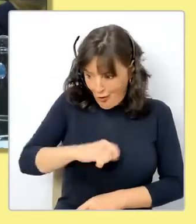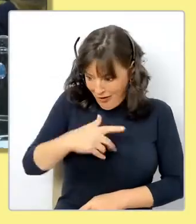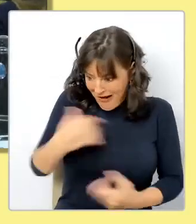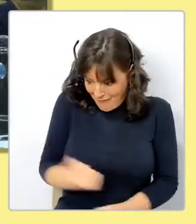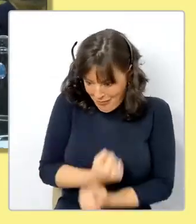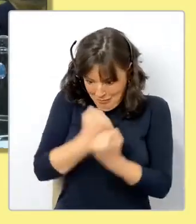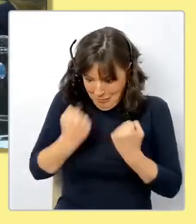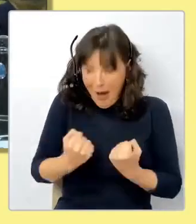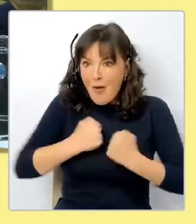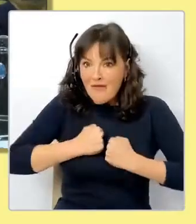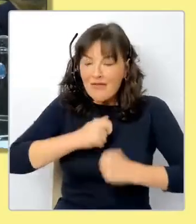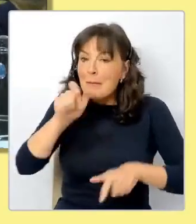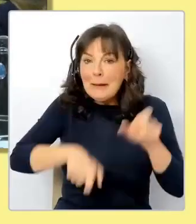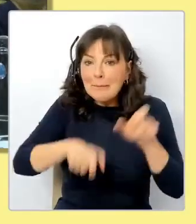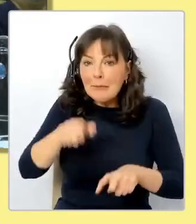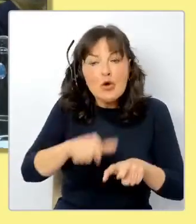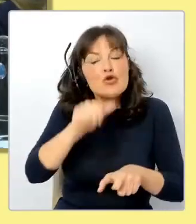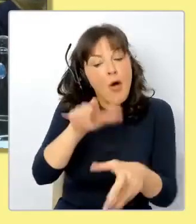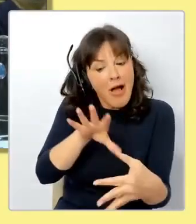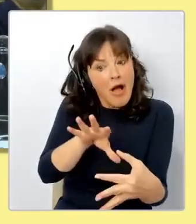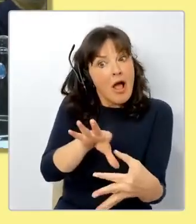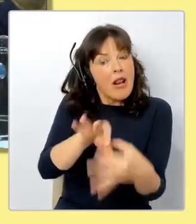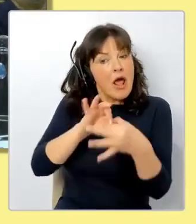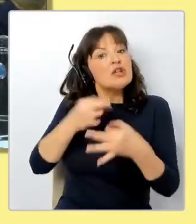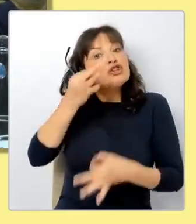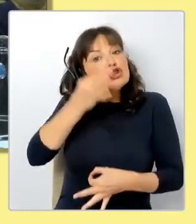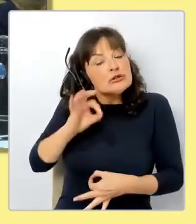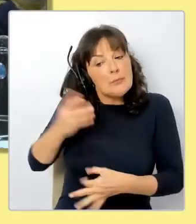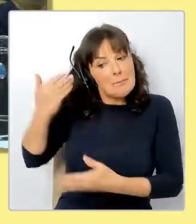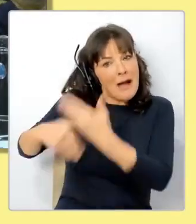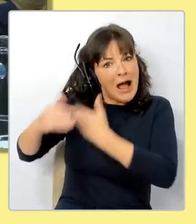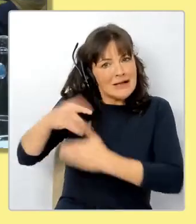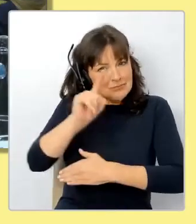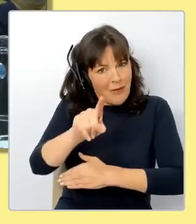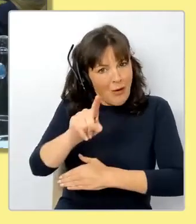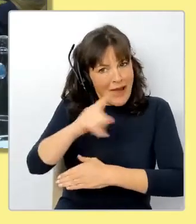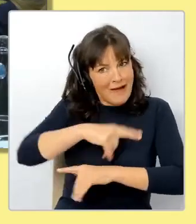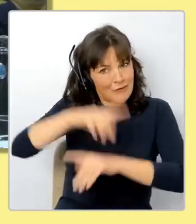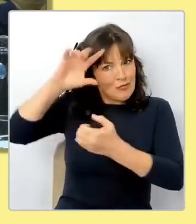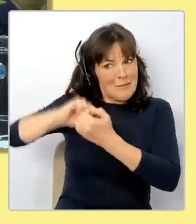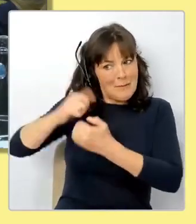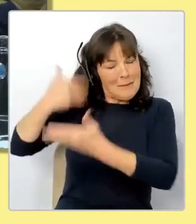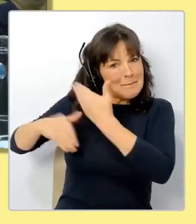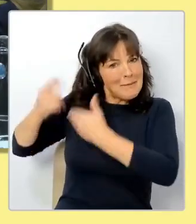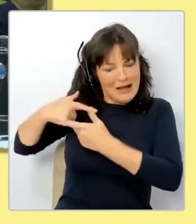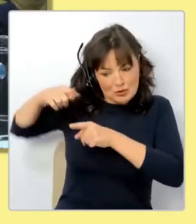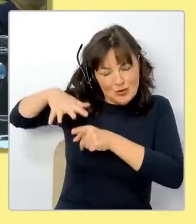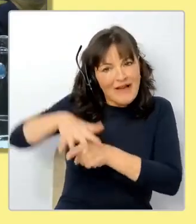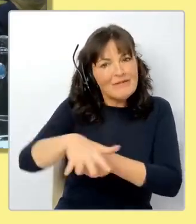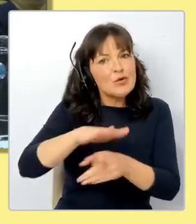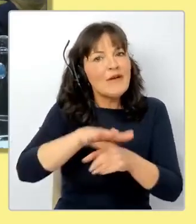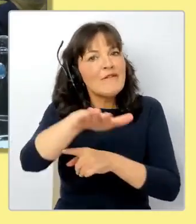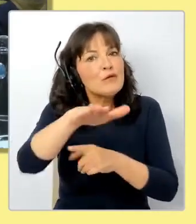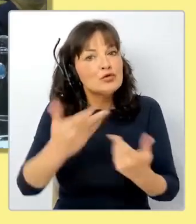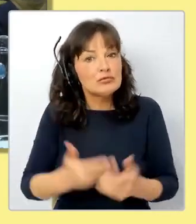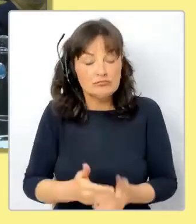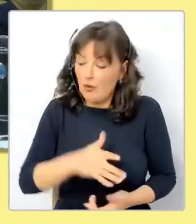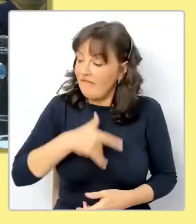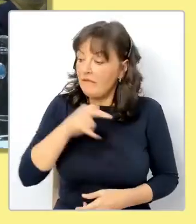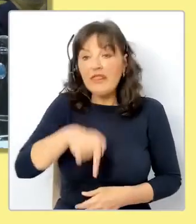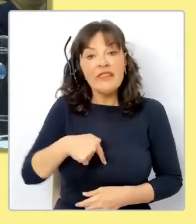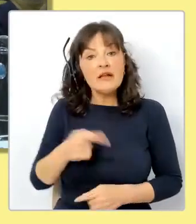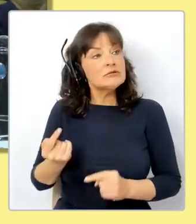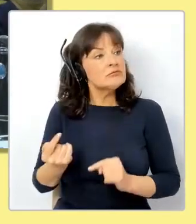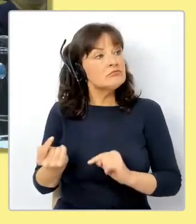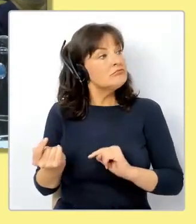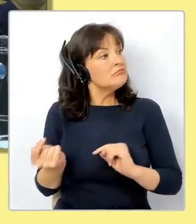based not just on our past, but our past can't be forgotten about. And so this contest for me is